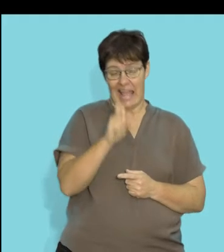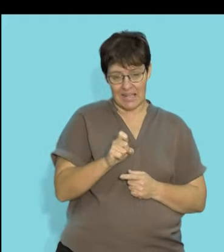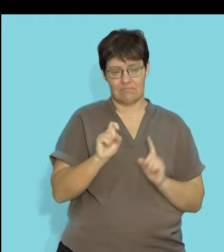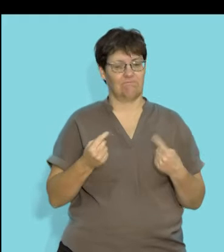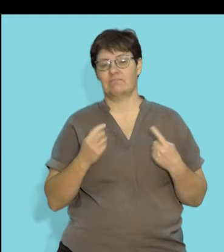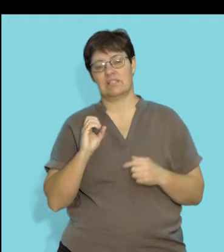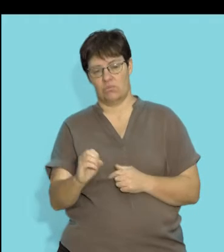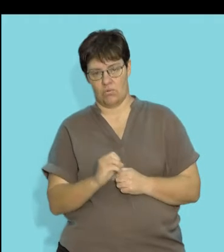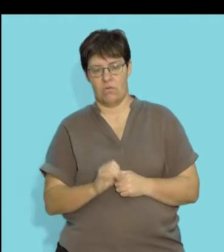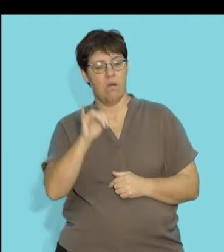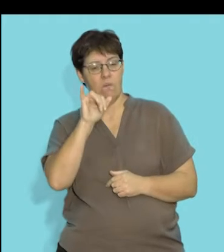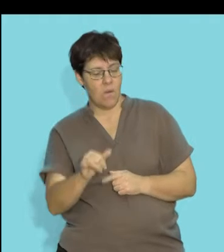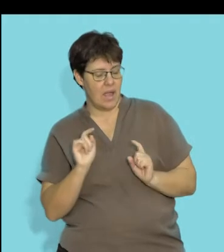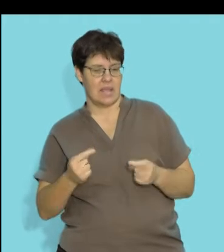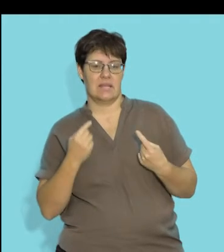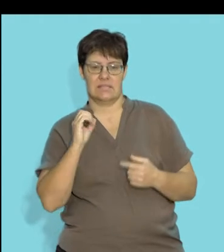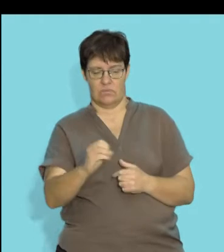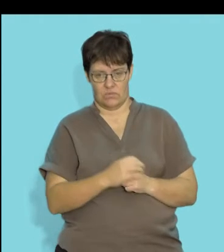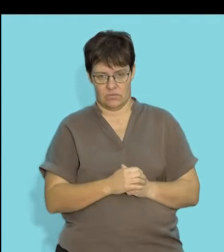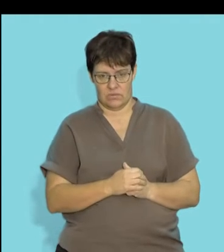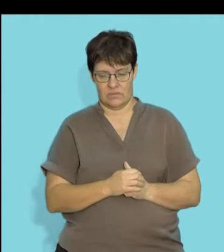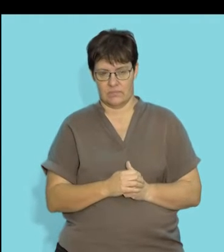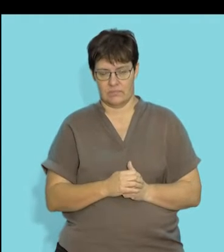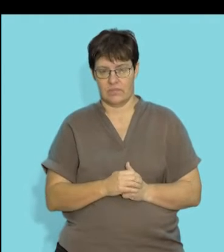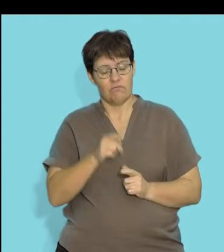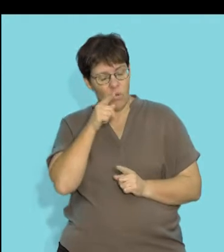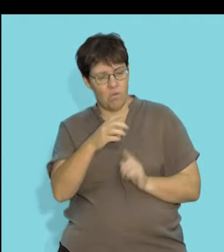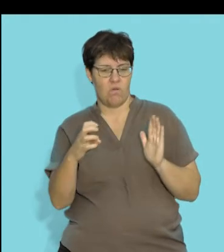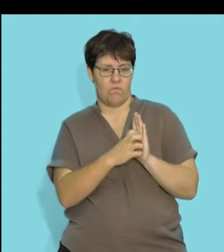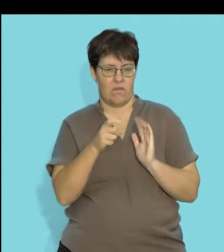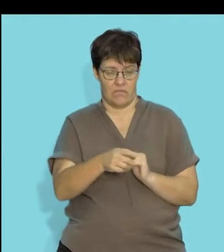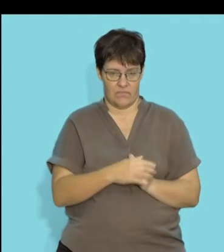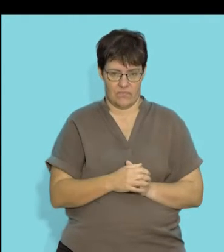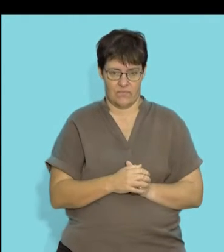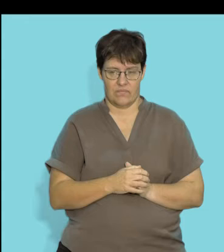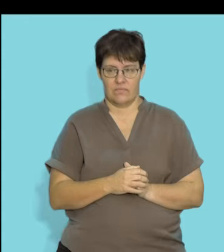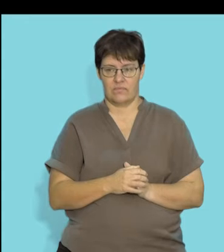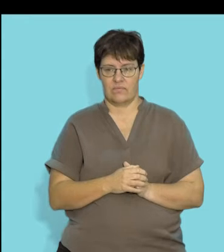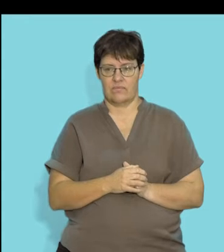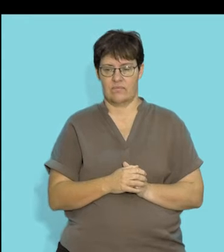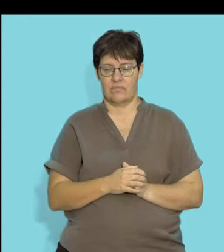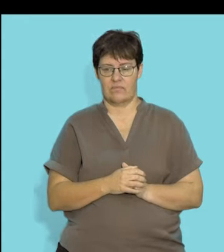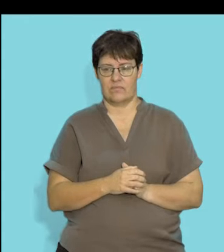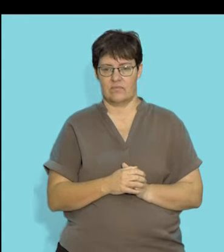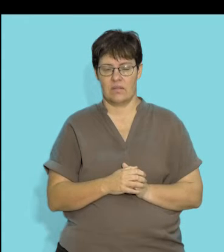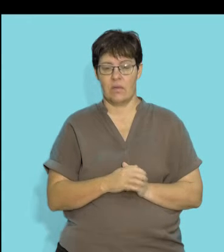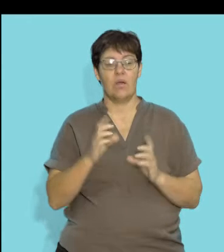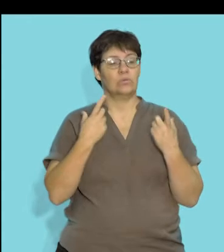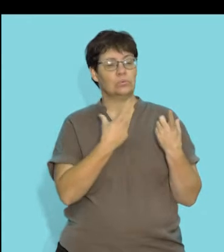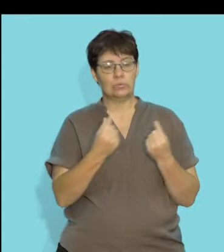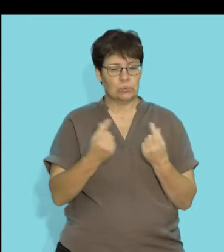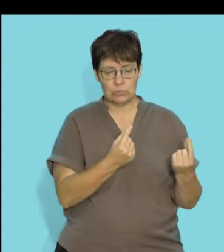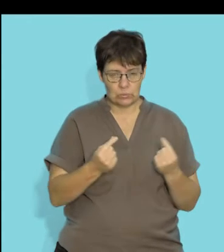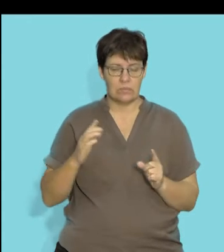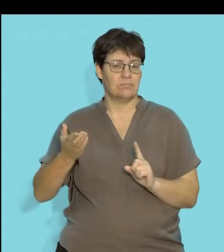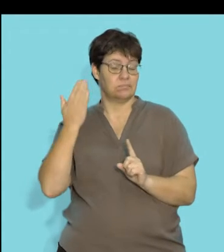x cannot be 0 and y cannot be 0 for this particular graph. And then, as we've been